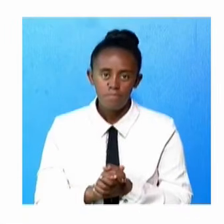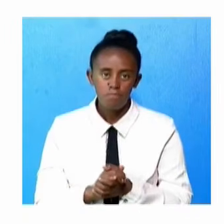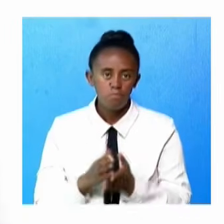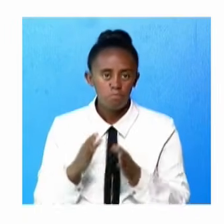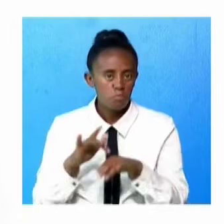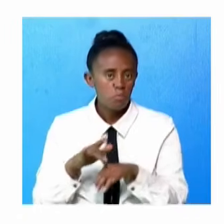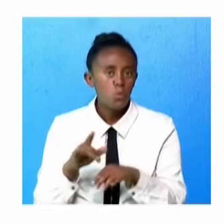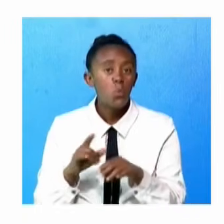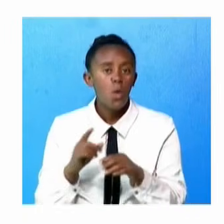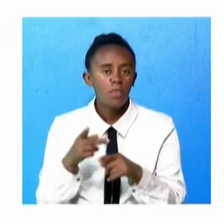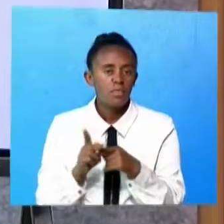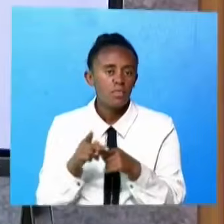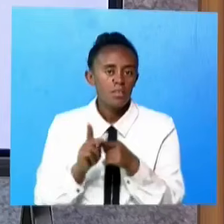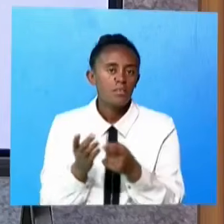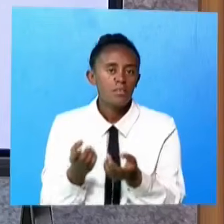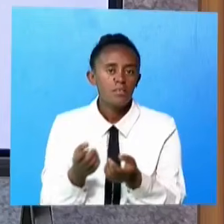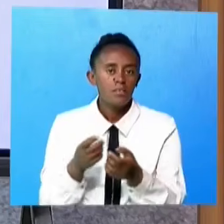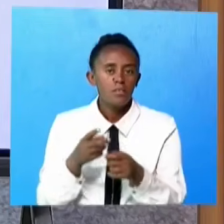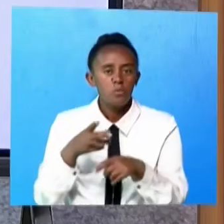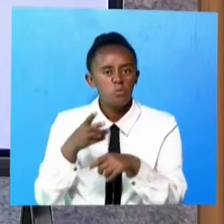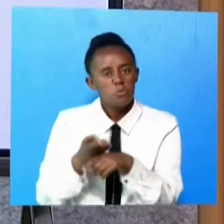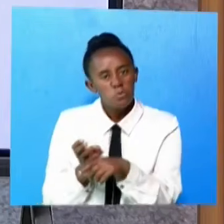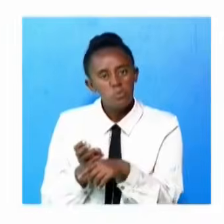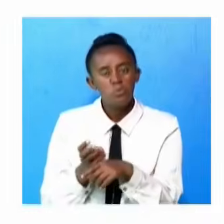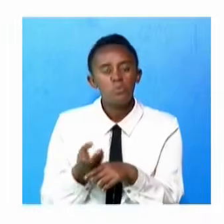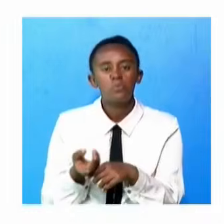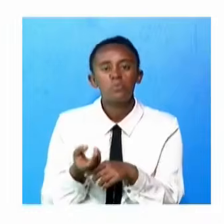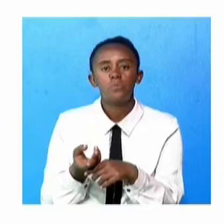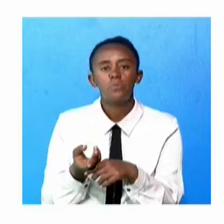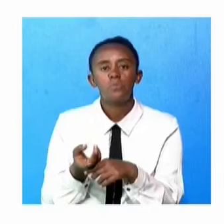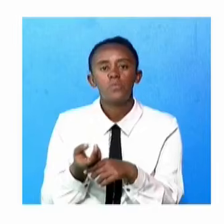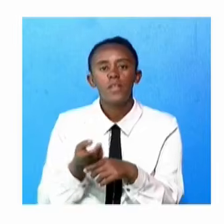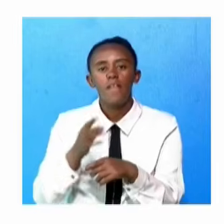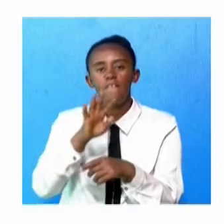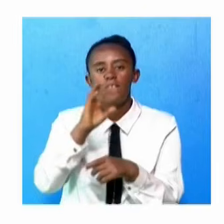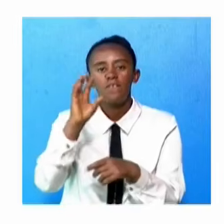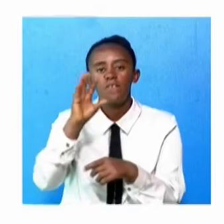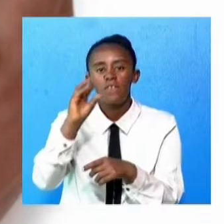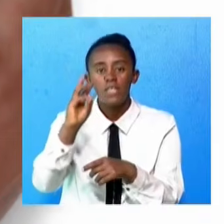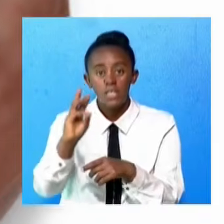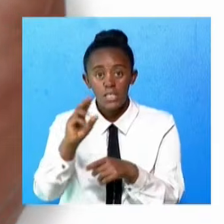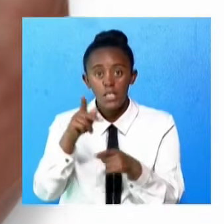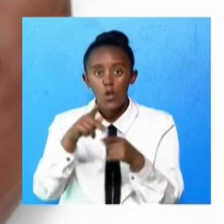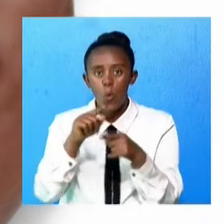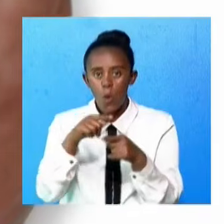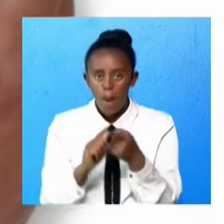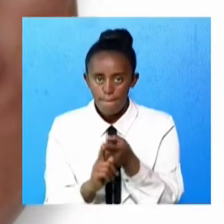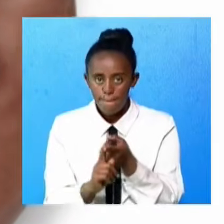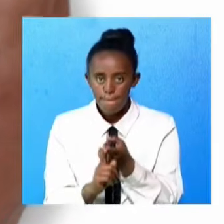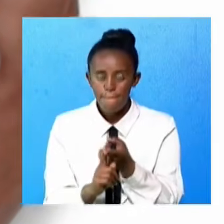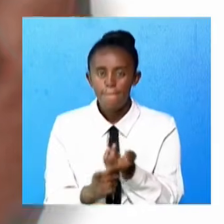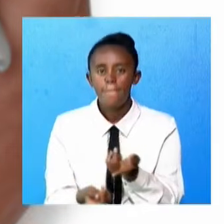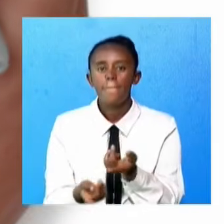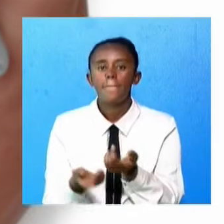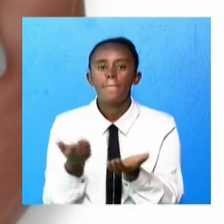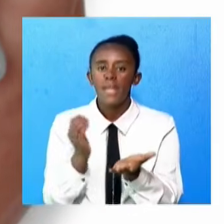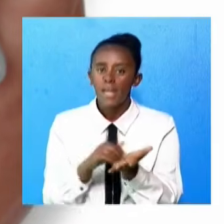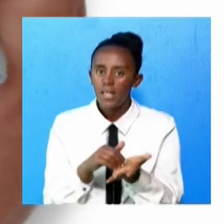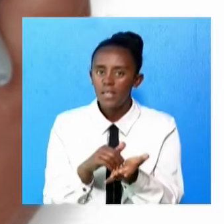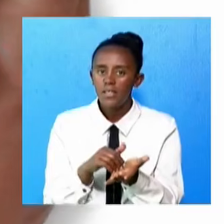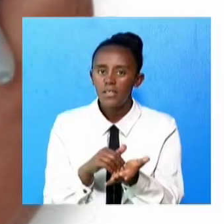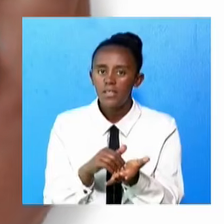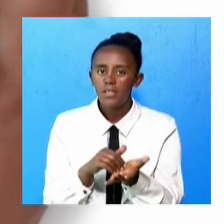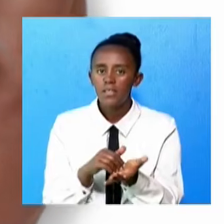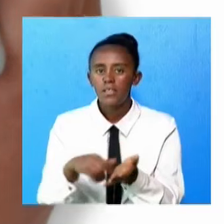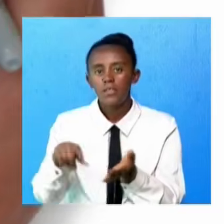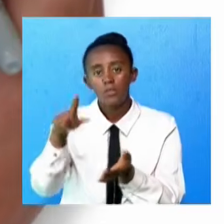and weight. Testful. He is 56 kilogram. Again,